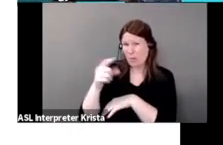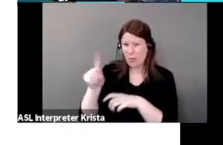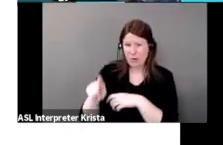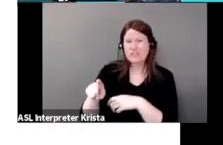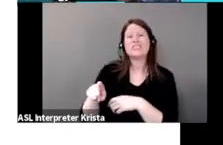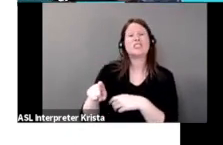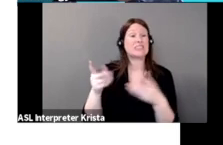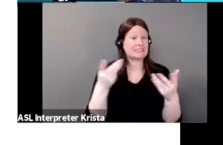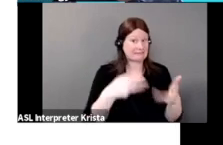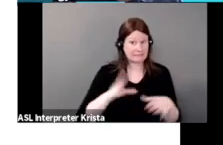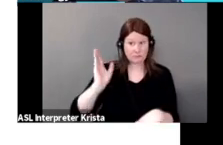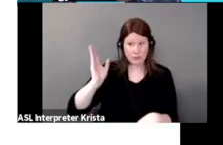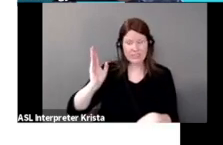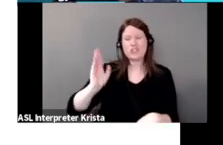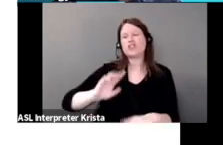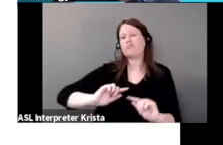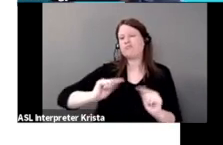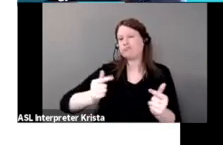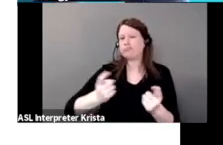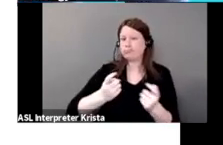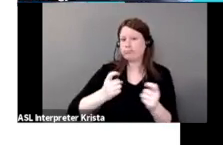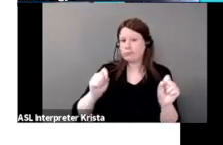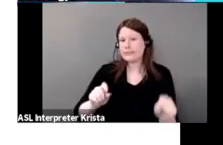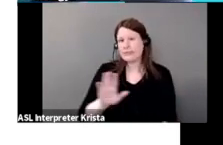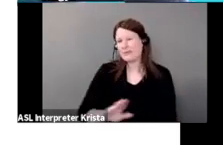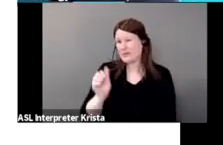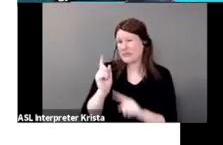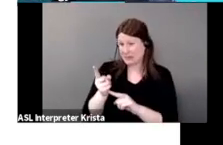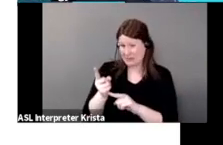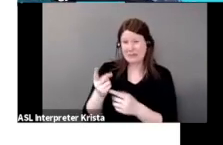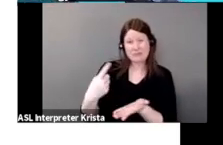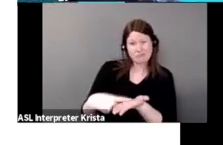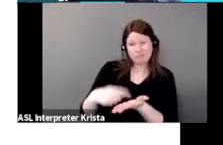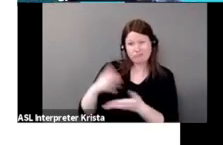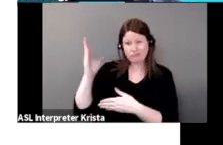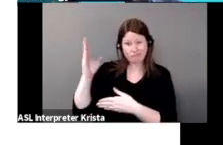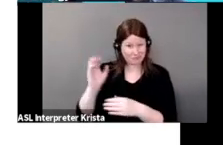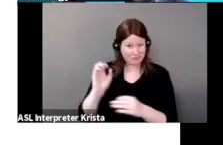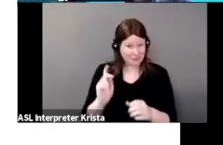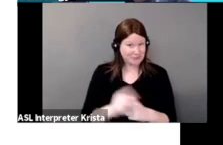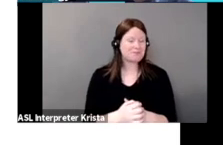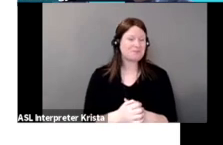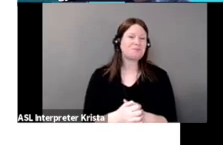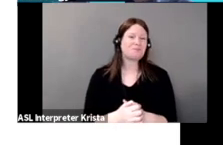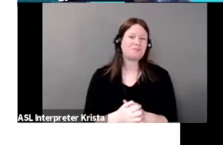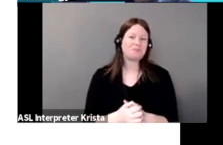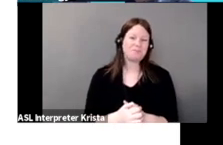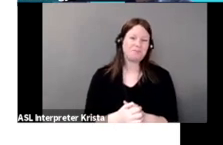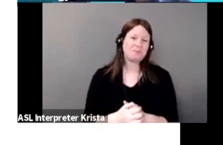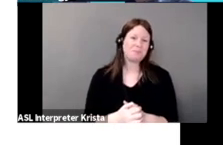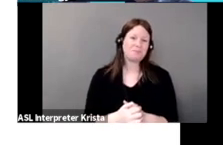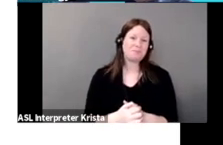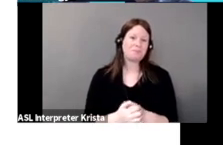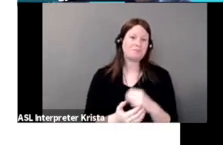Well, we've got about 10 minutes left in the presentation here. So trade